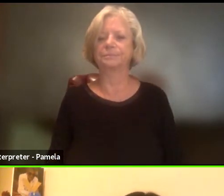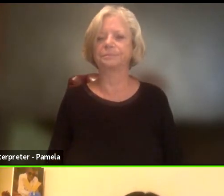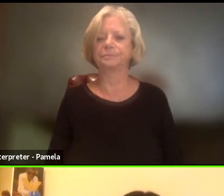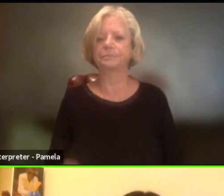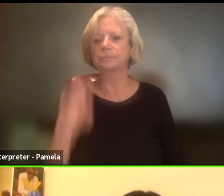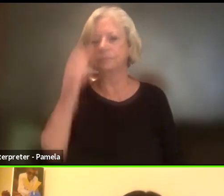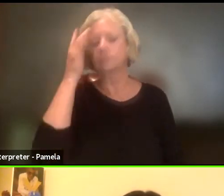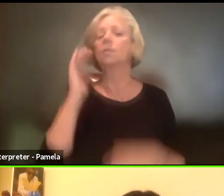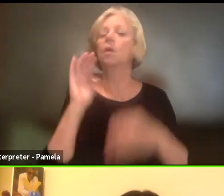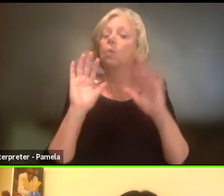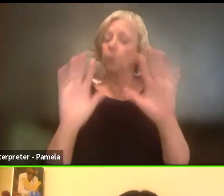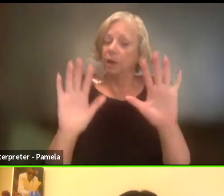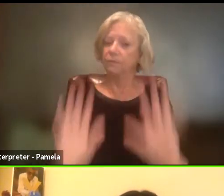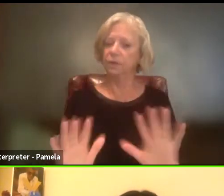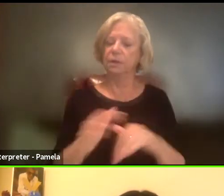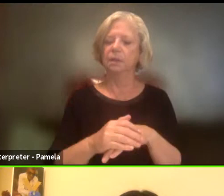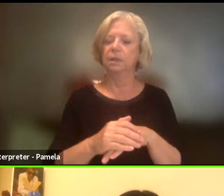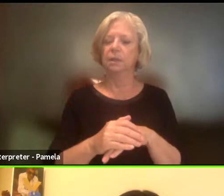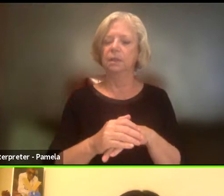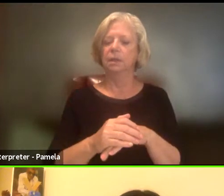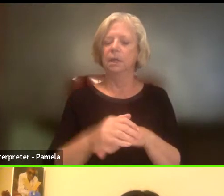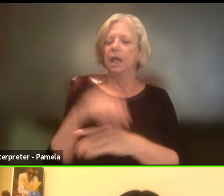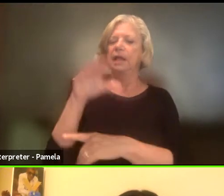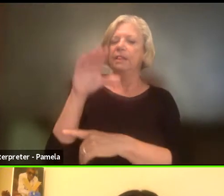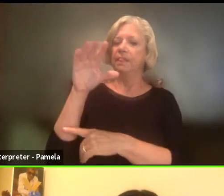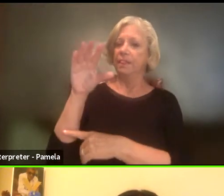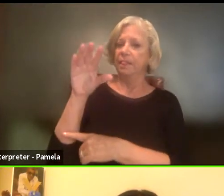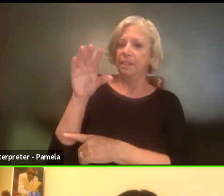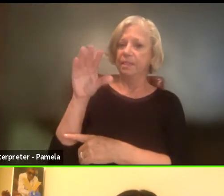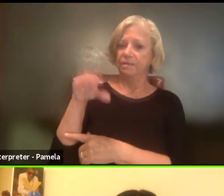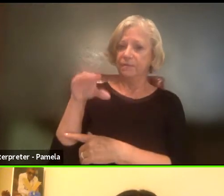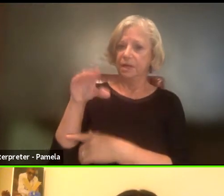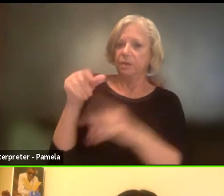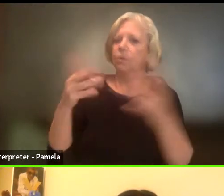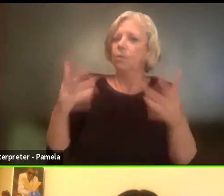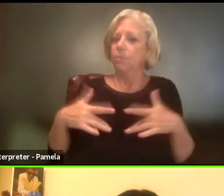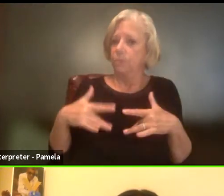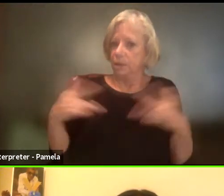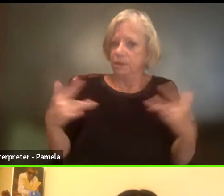Great. So basically the video, what it is